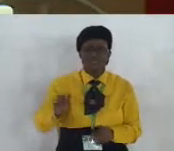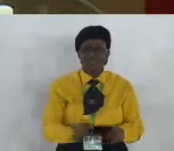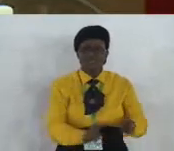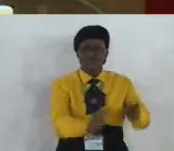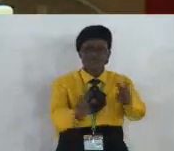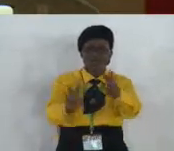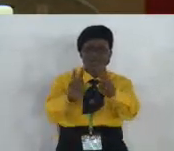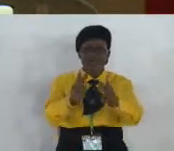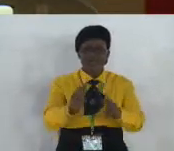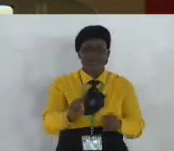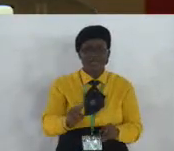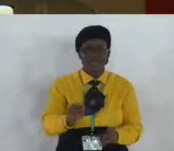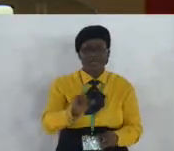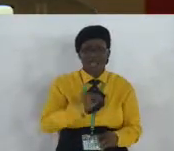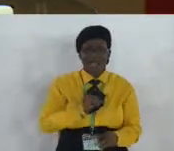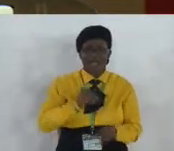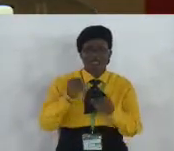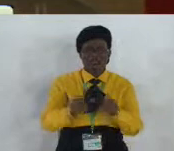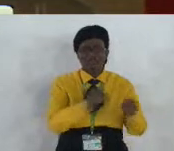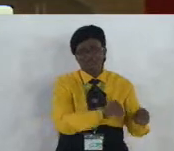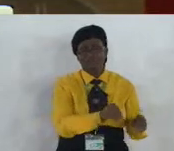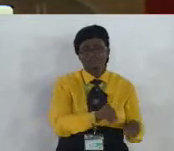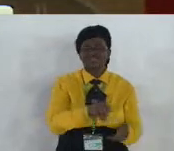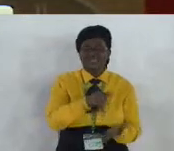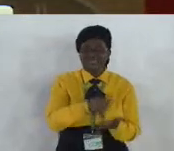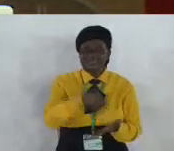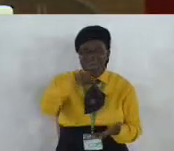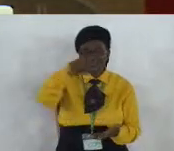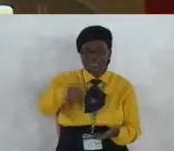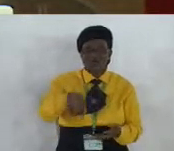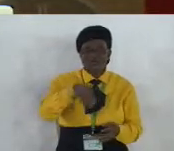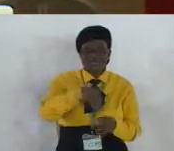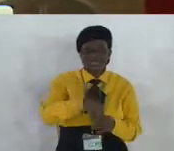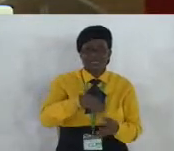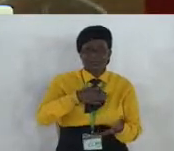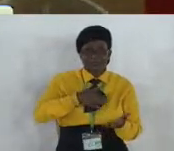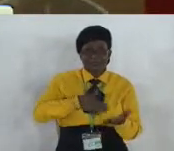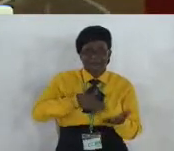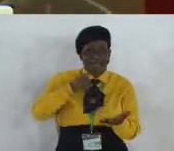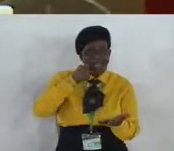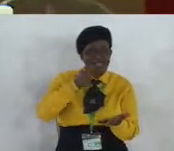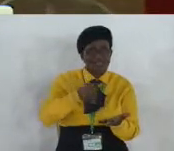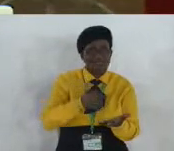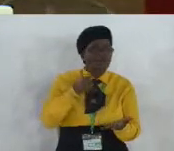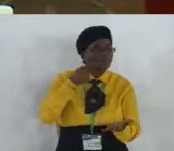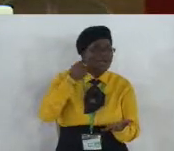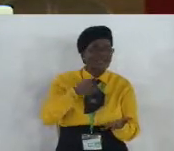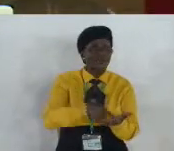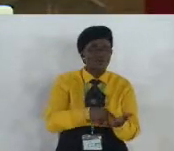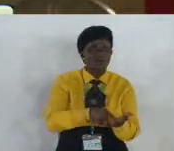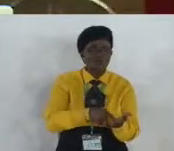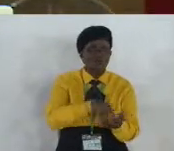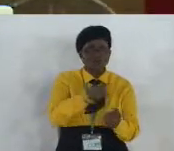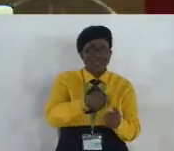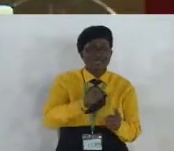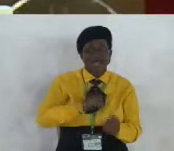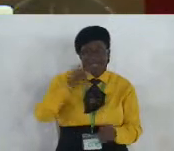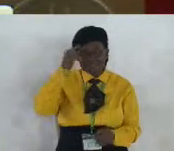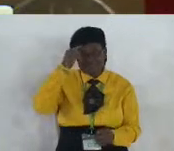I put it down in my notes. You know, when I'm thinking, writing my note,